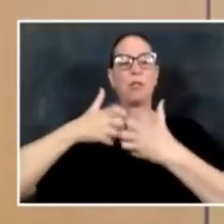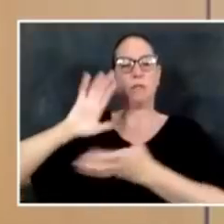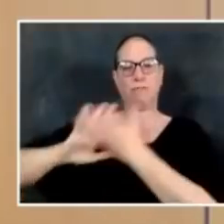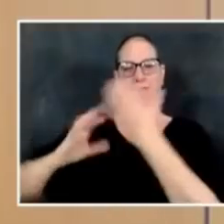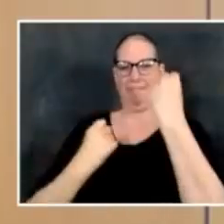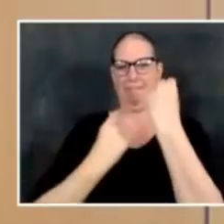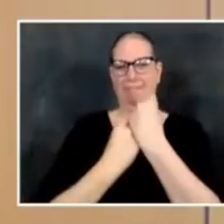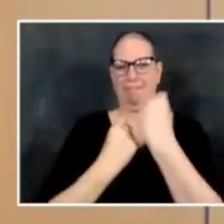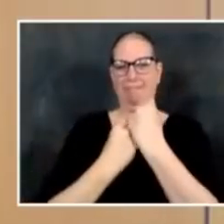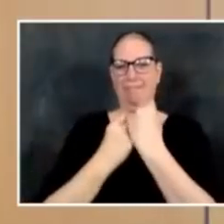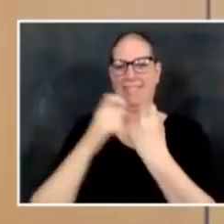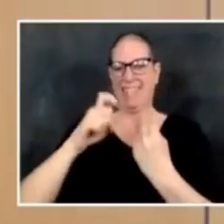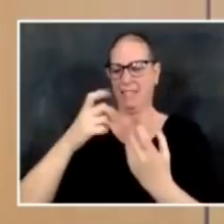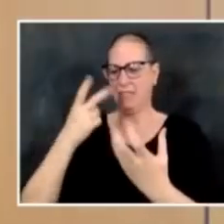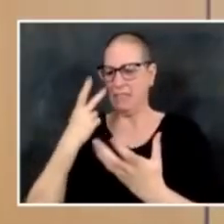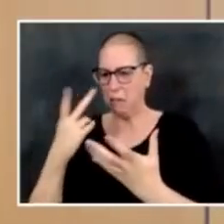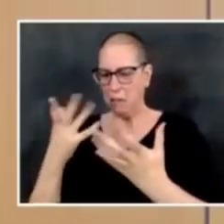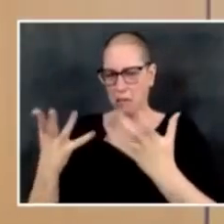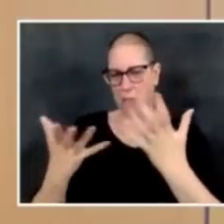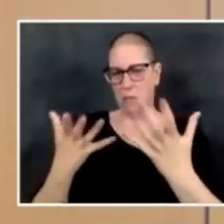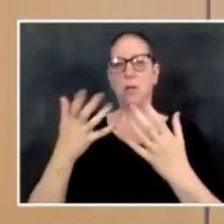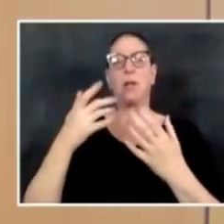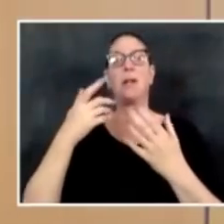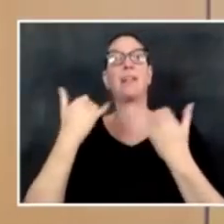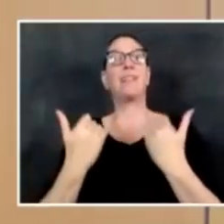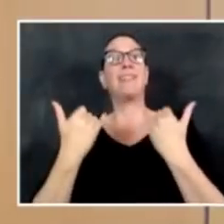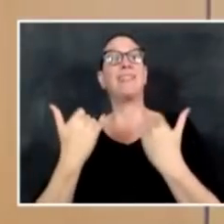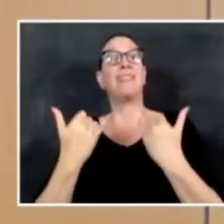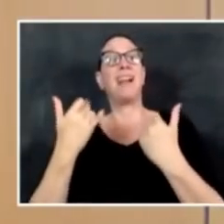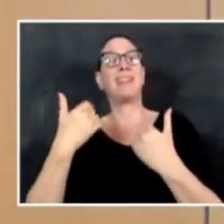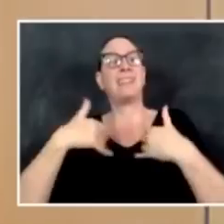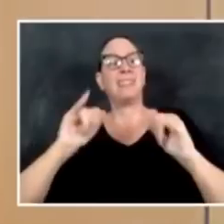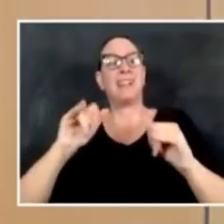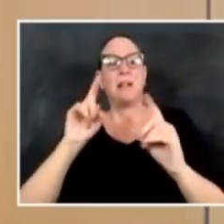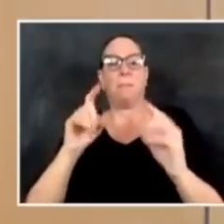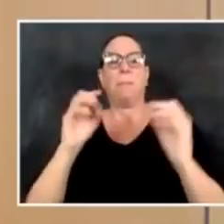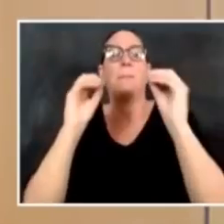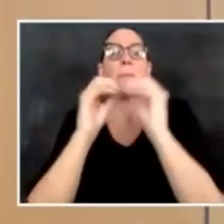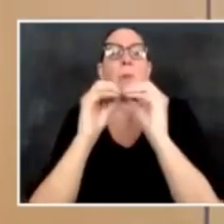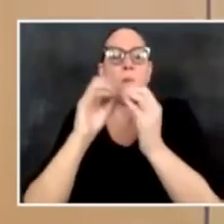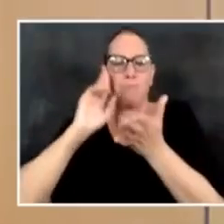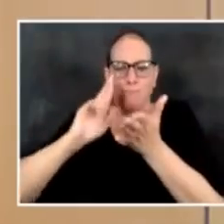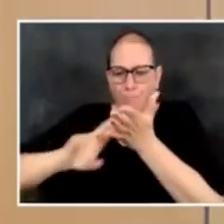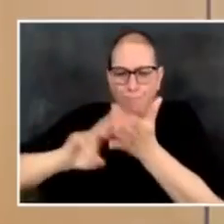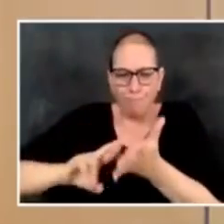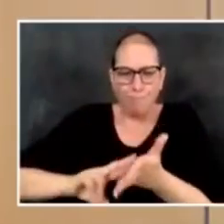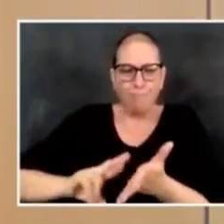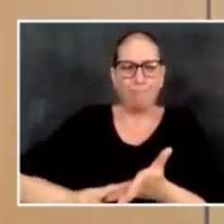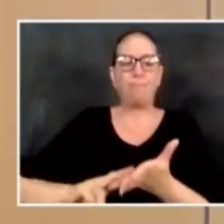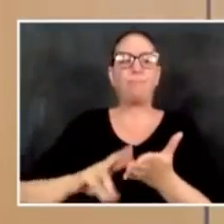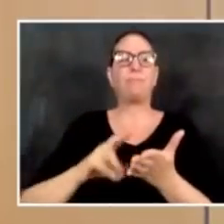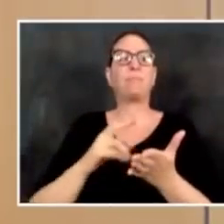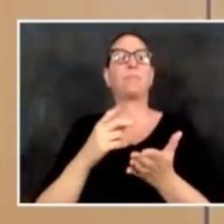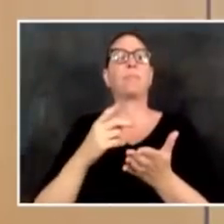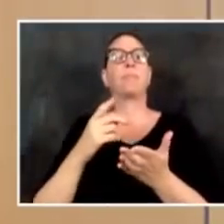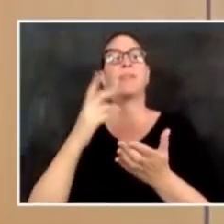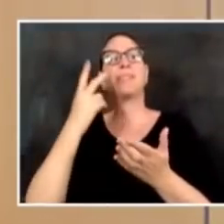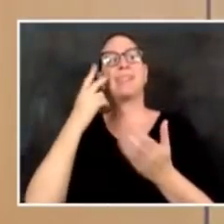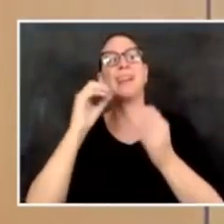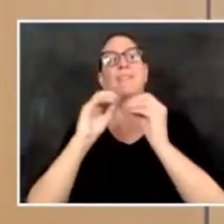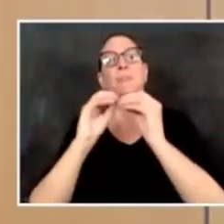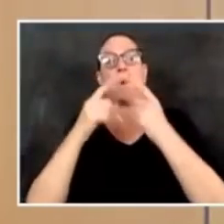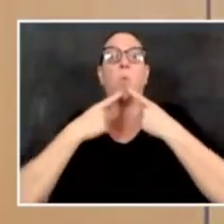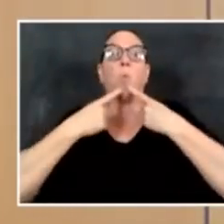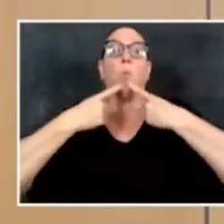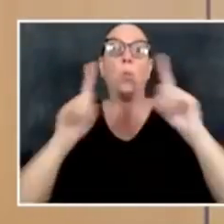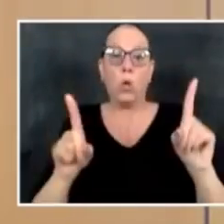ascertain how effective this medication is for COVID-19. Our public hospital system